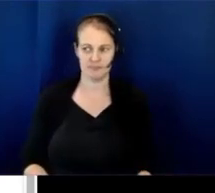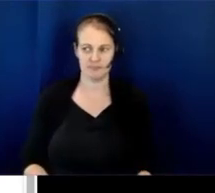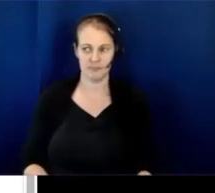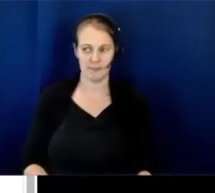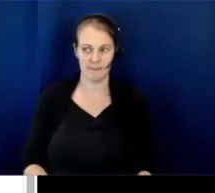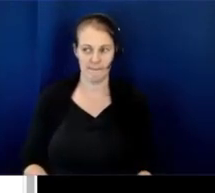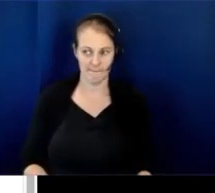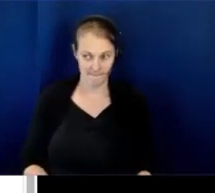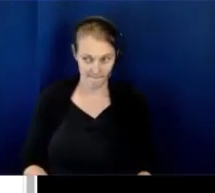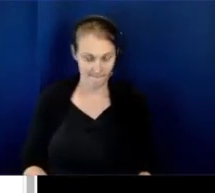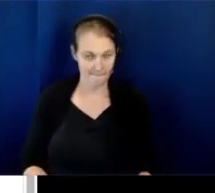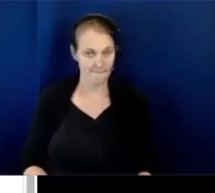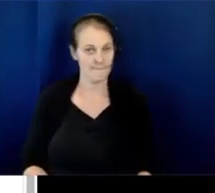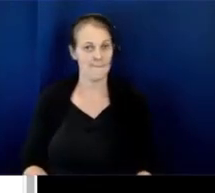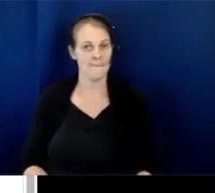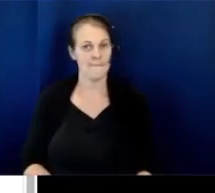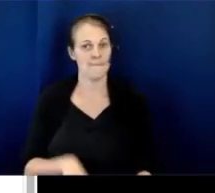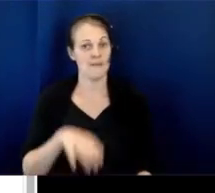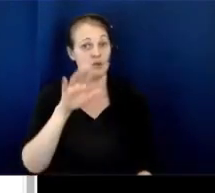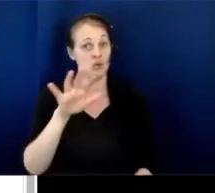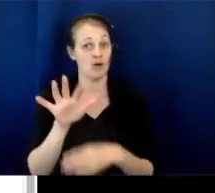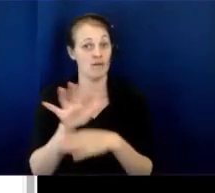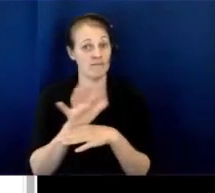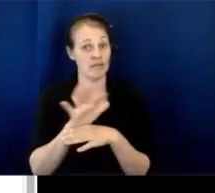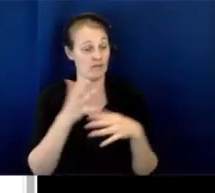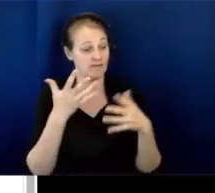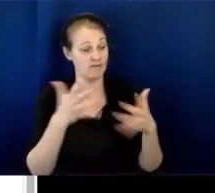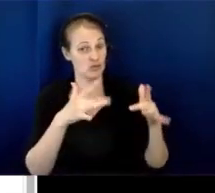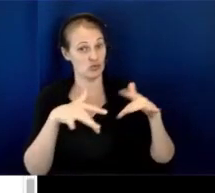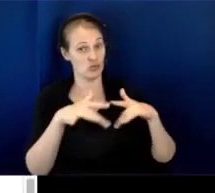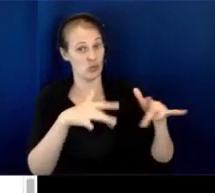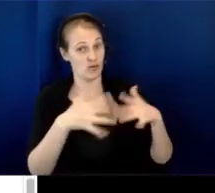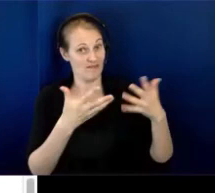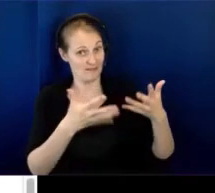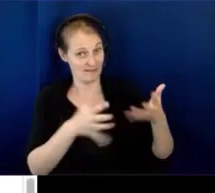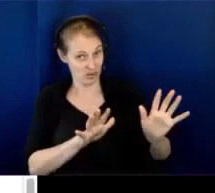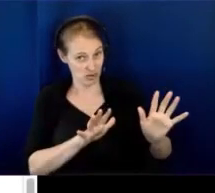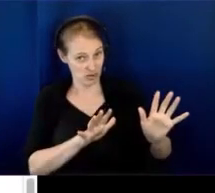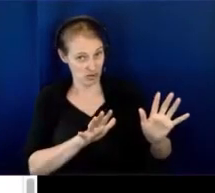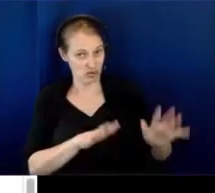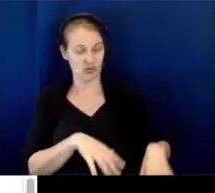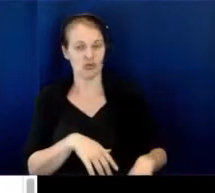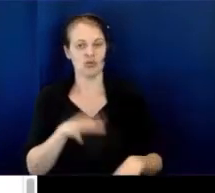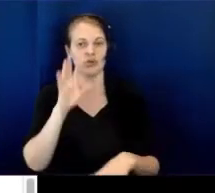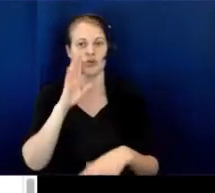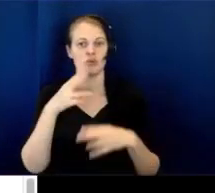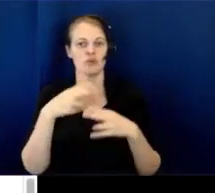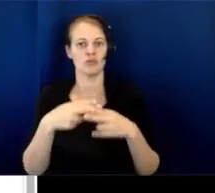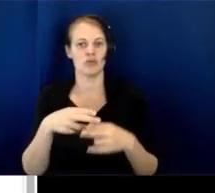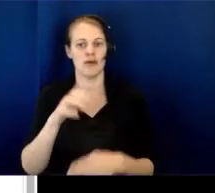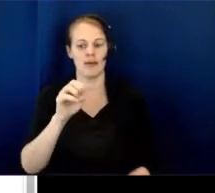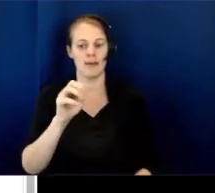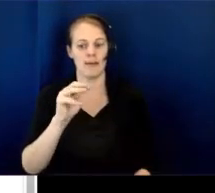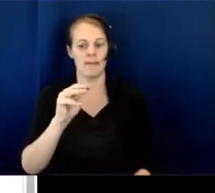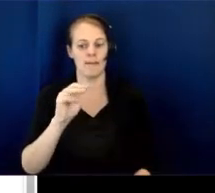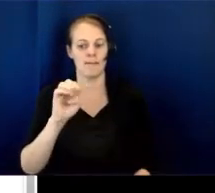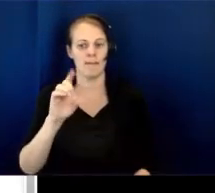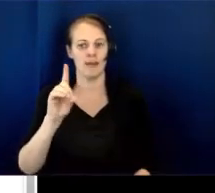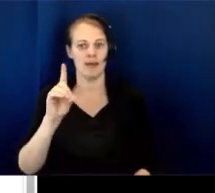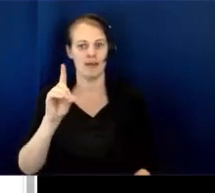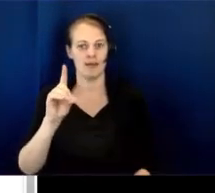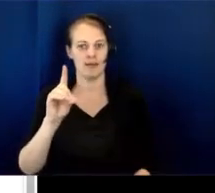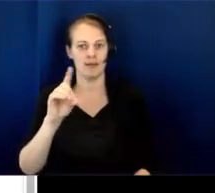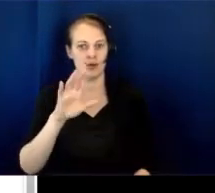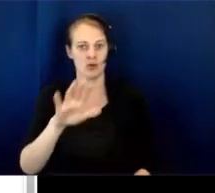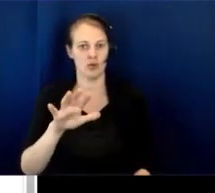So once you have your video recorded, you're going to come in here into the embedding your Panopto or I should say,